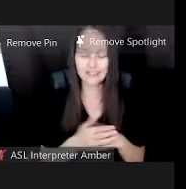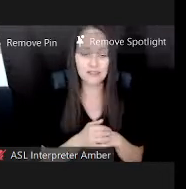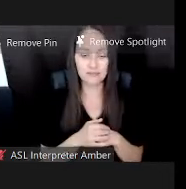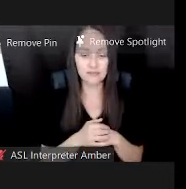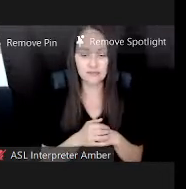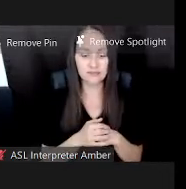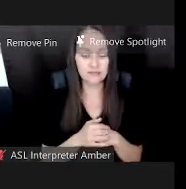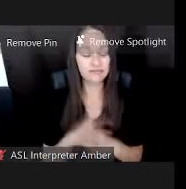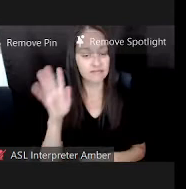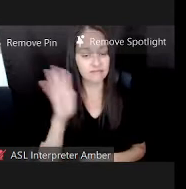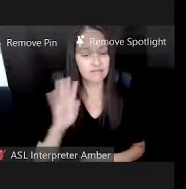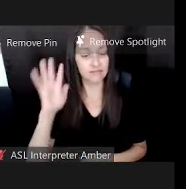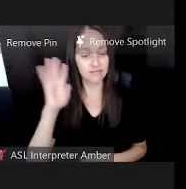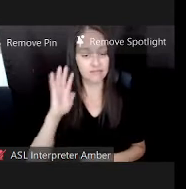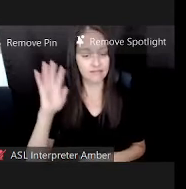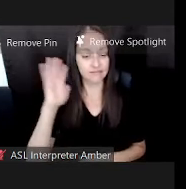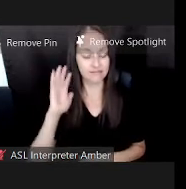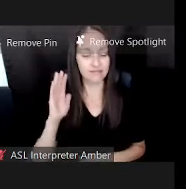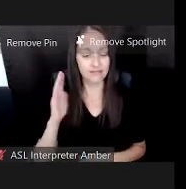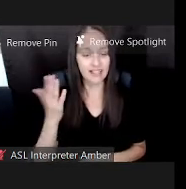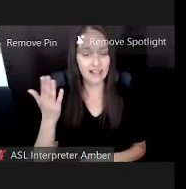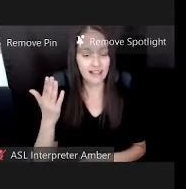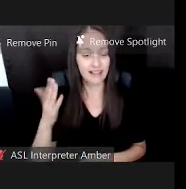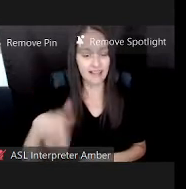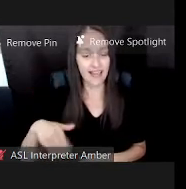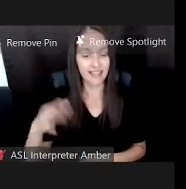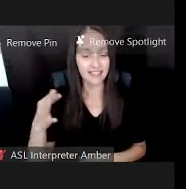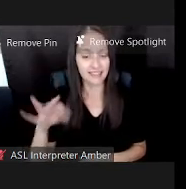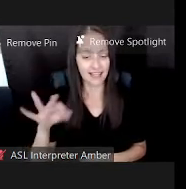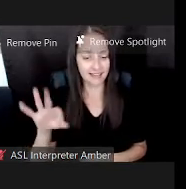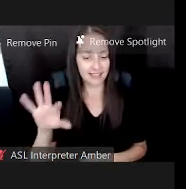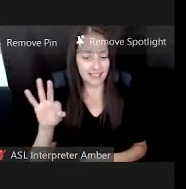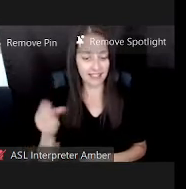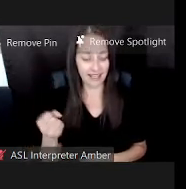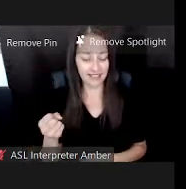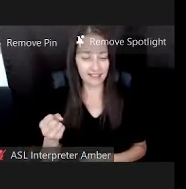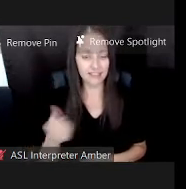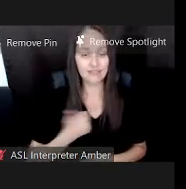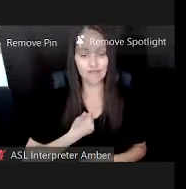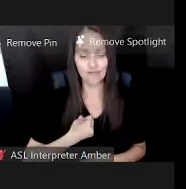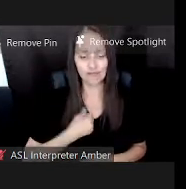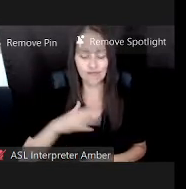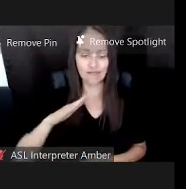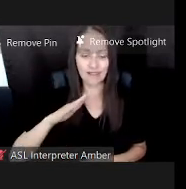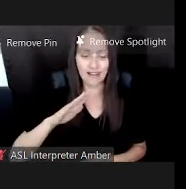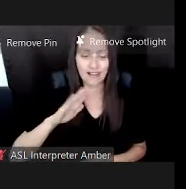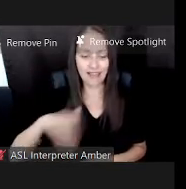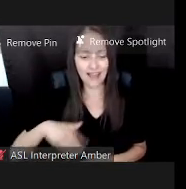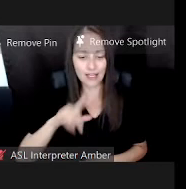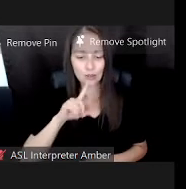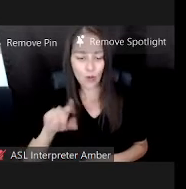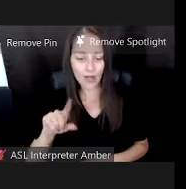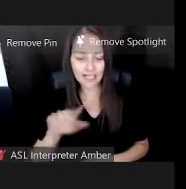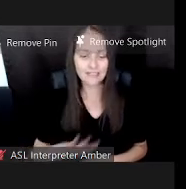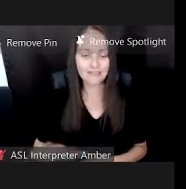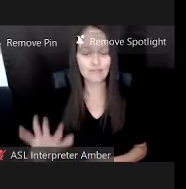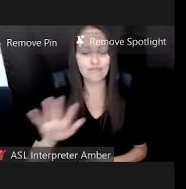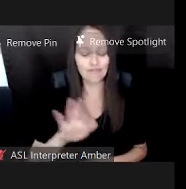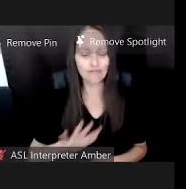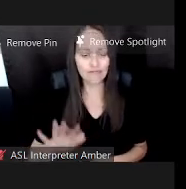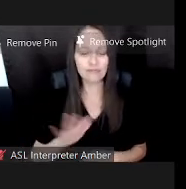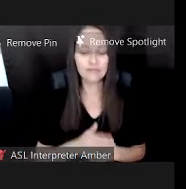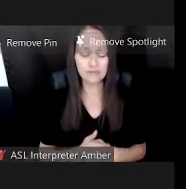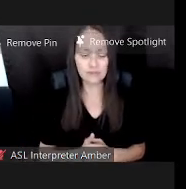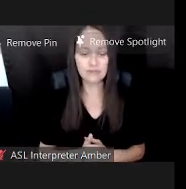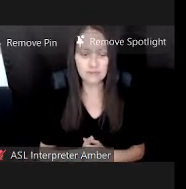and this was in the late 1990s, right? Mm-hmm. So I was in my late 20s, and you know, it was